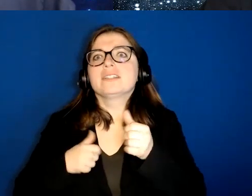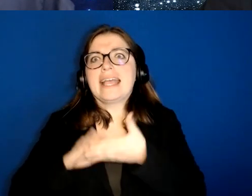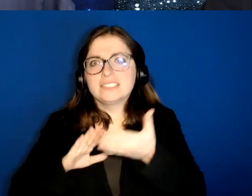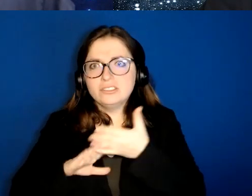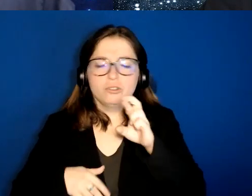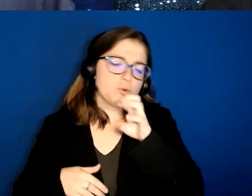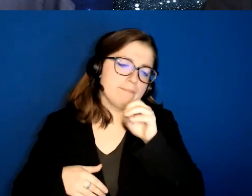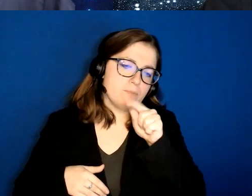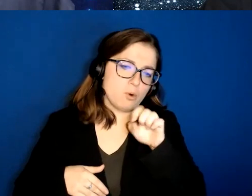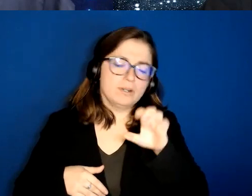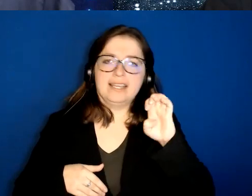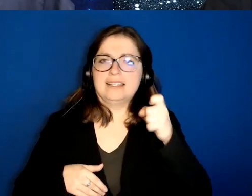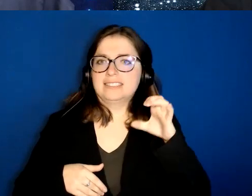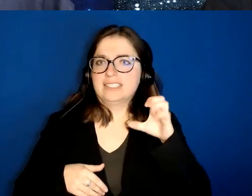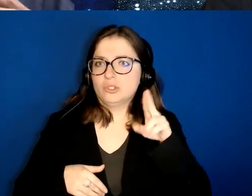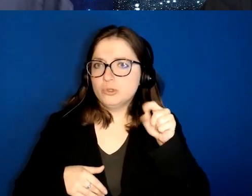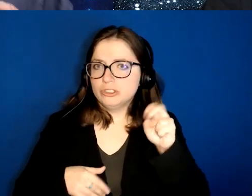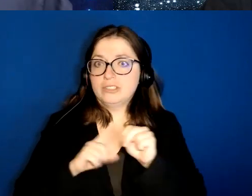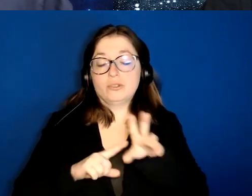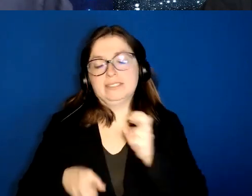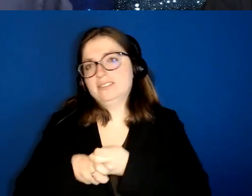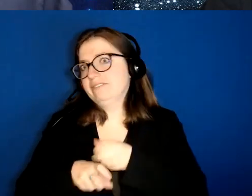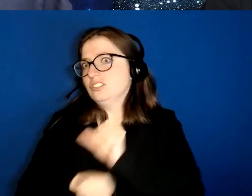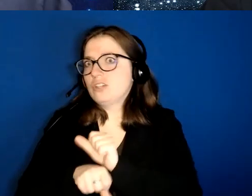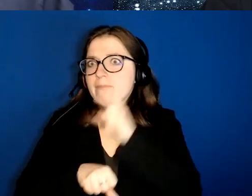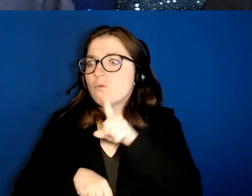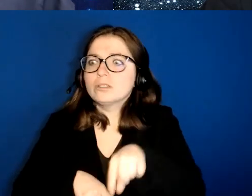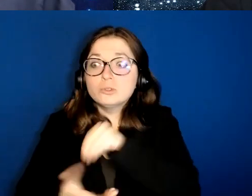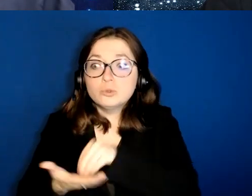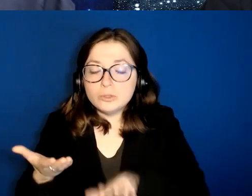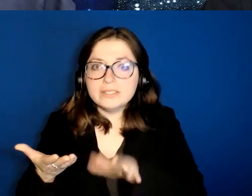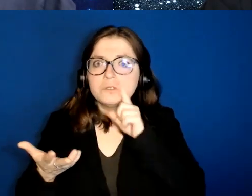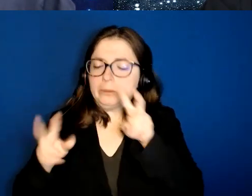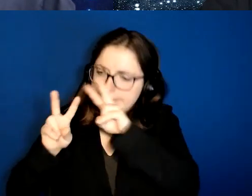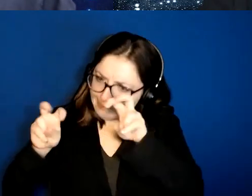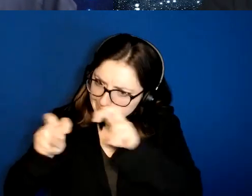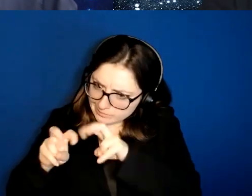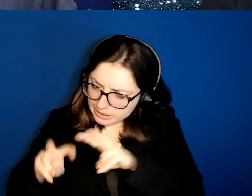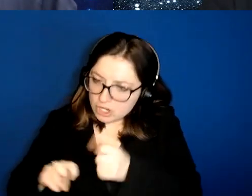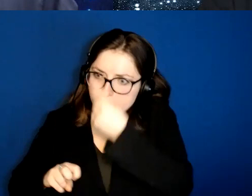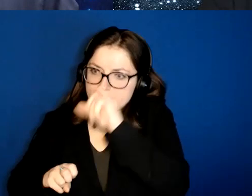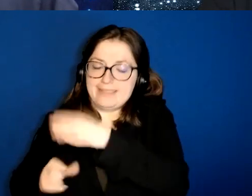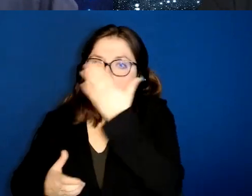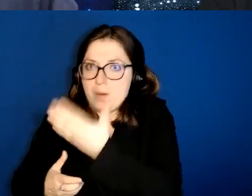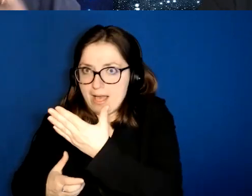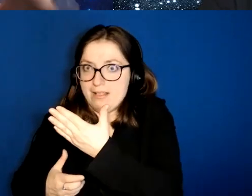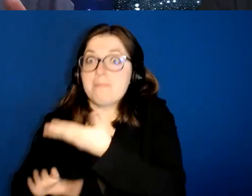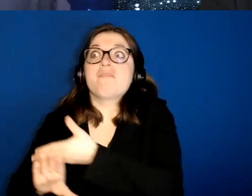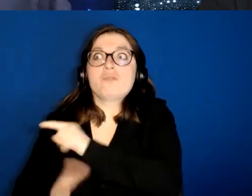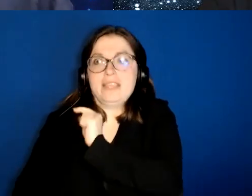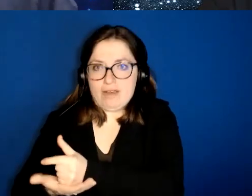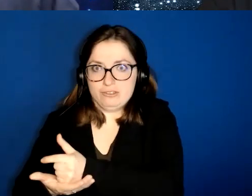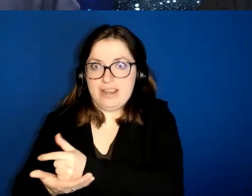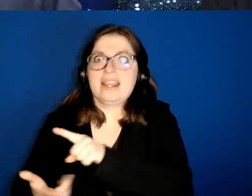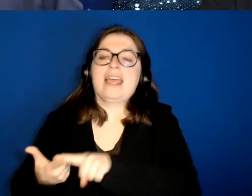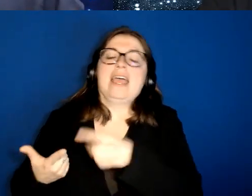a difficult job for students to spend enough time to understand that well before they graduate, along with the many other